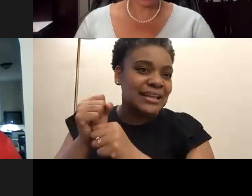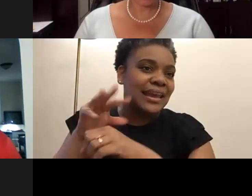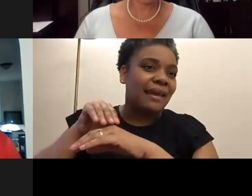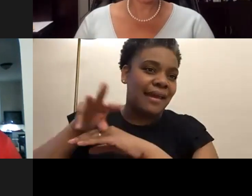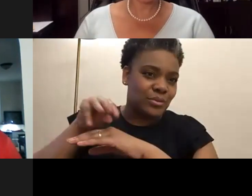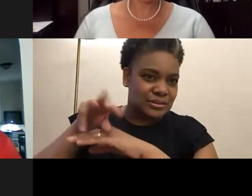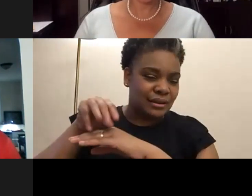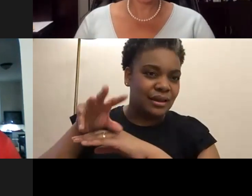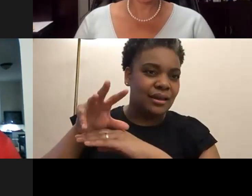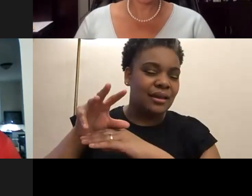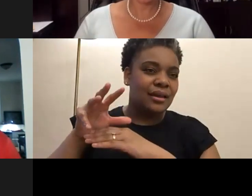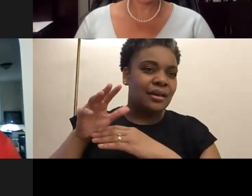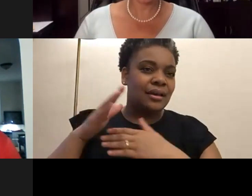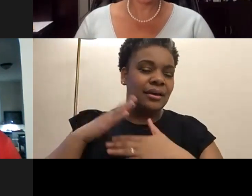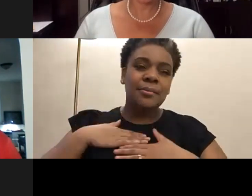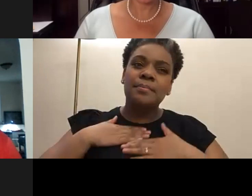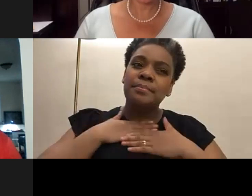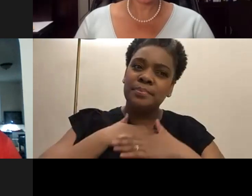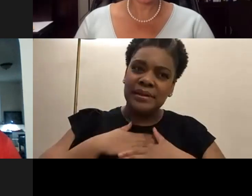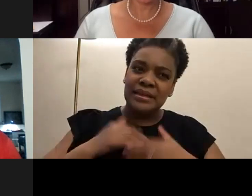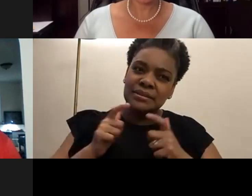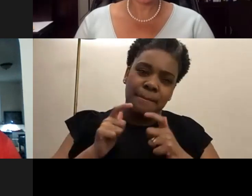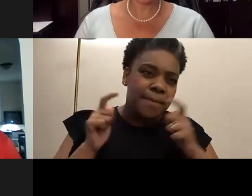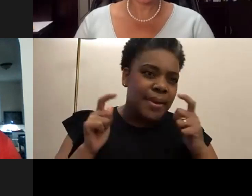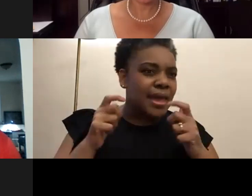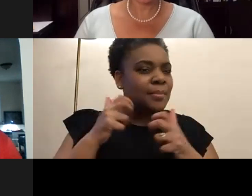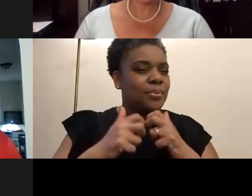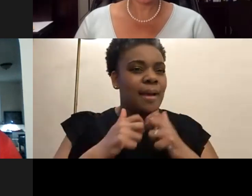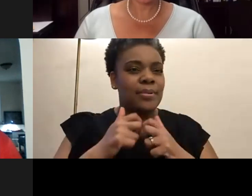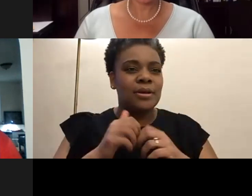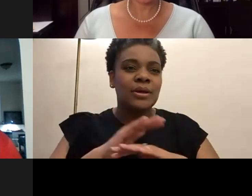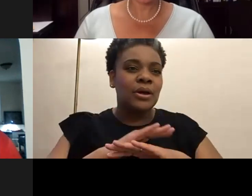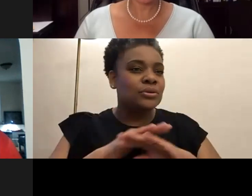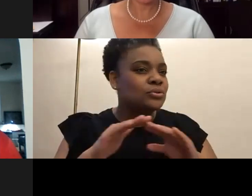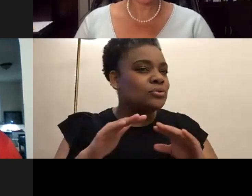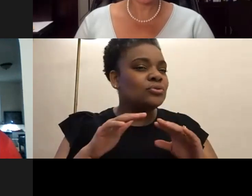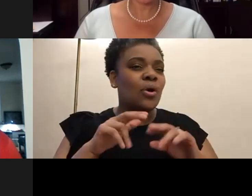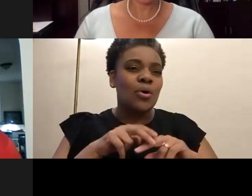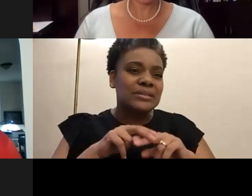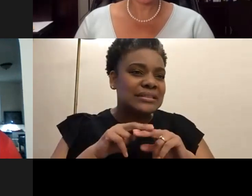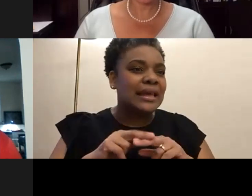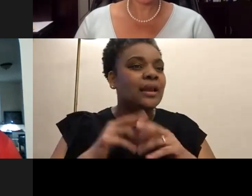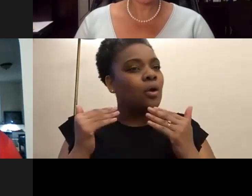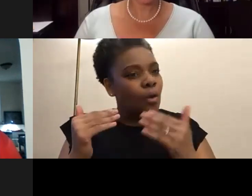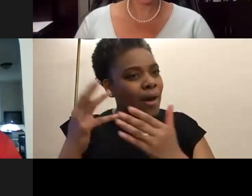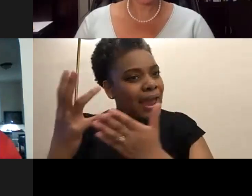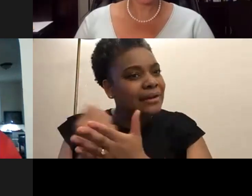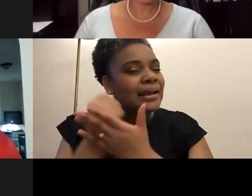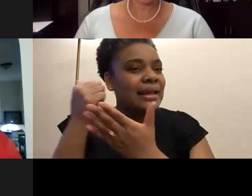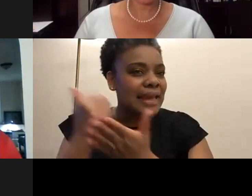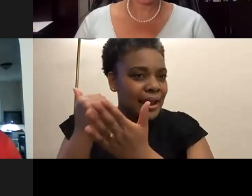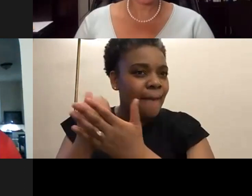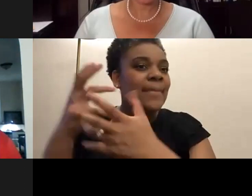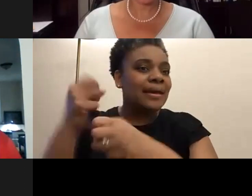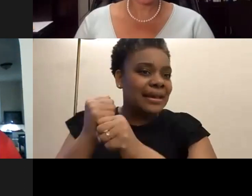that's a big issue, right? And please do not sit lightly on that. Please get help and get the counseling